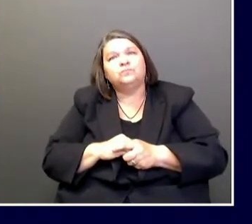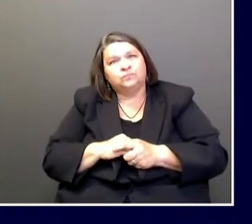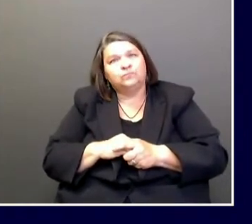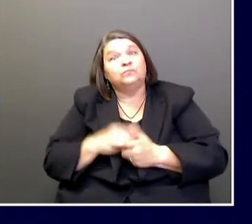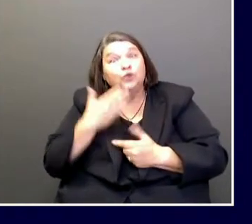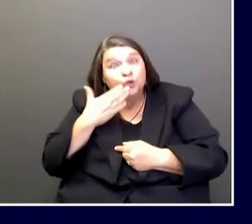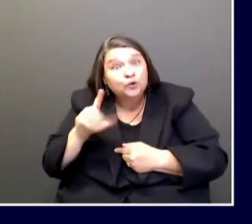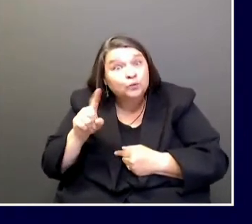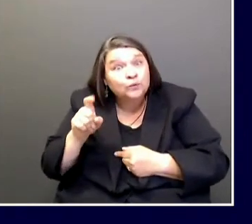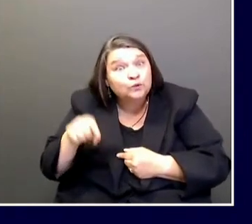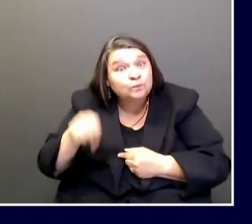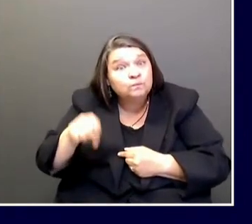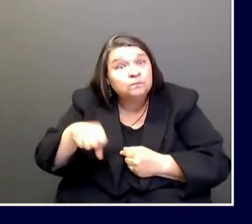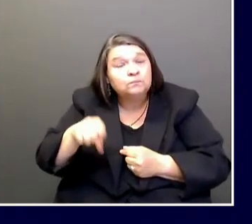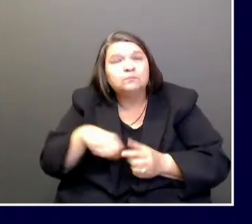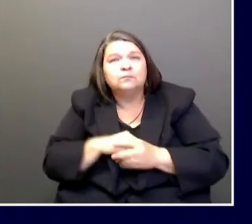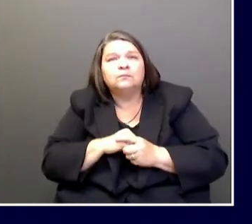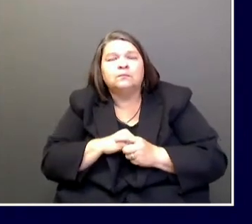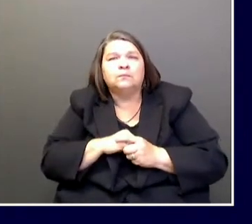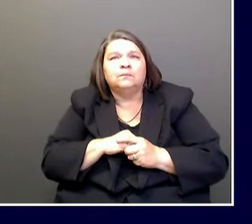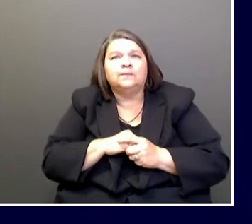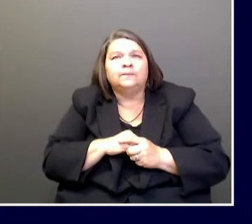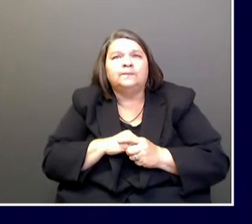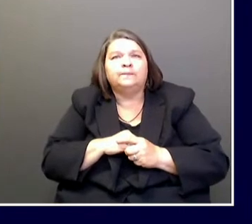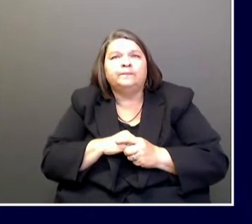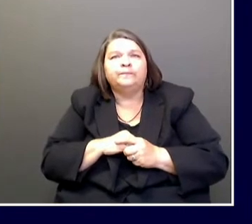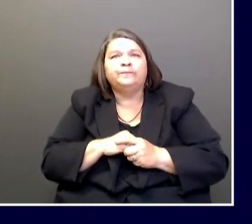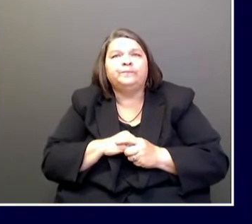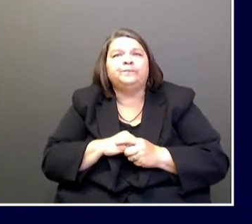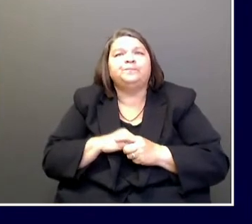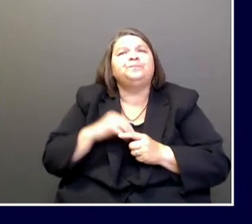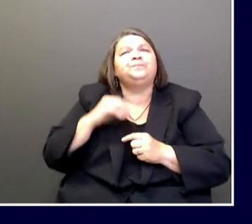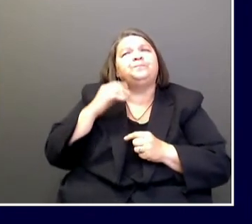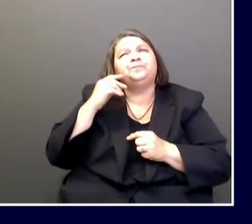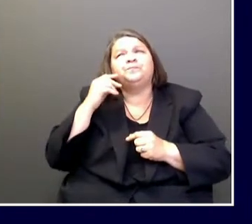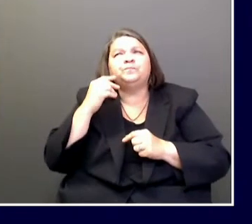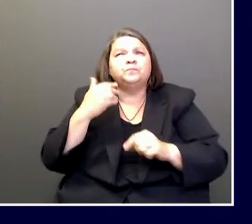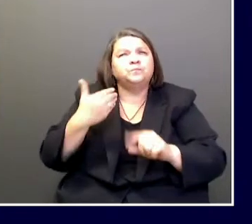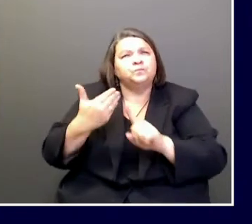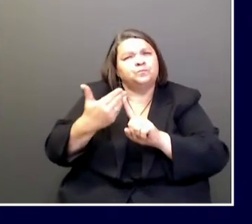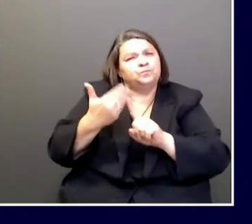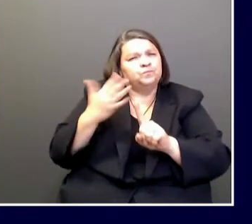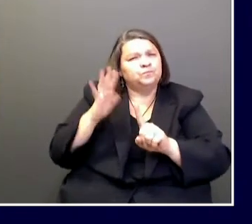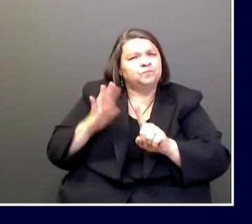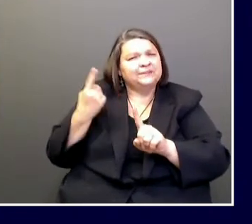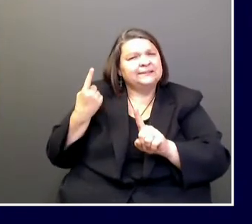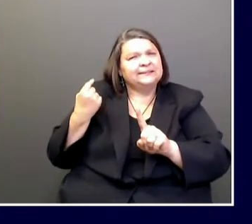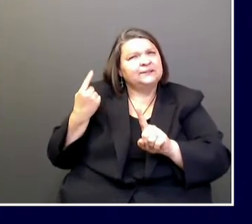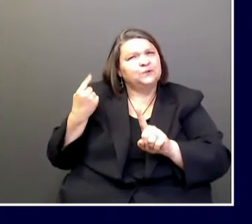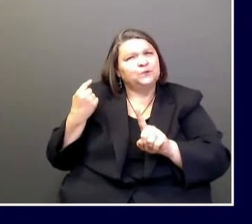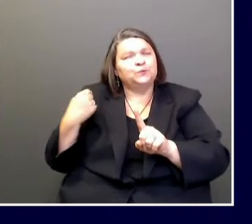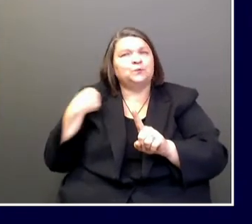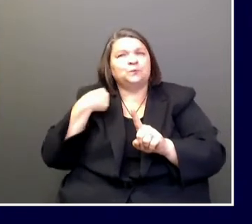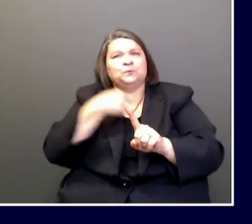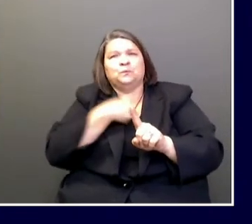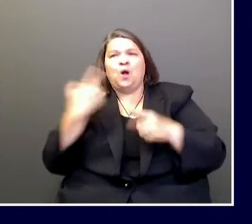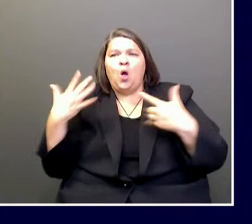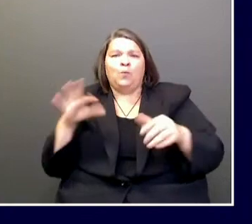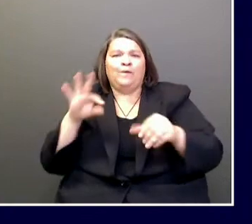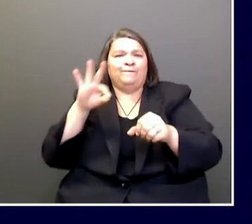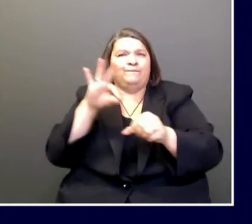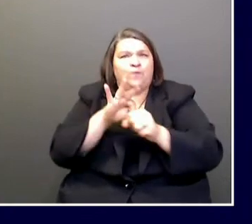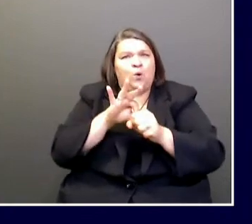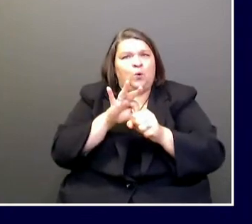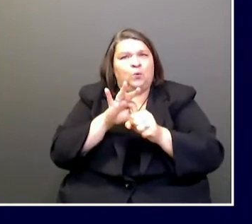of legislation to remove religious and philosophical exemptions for some of the vaccines that you noted. We're not there yet for COVID.